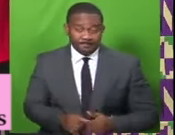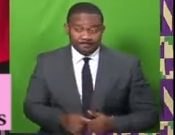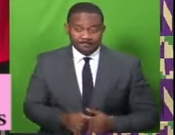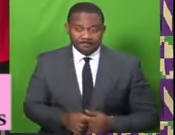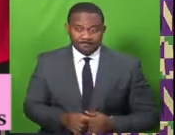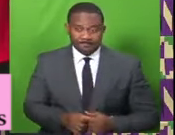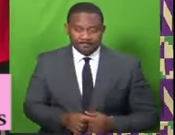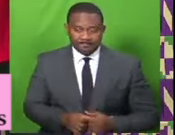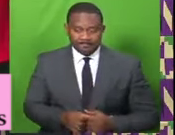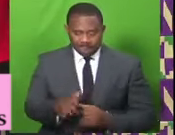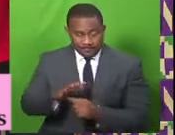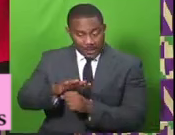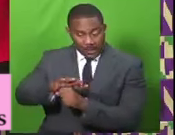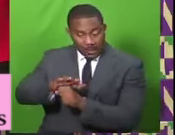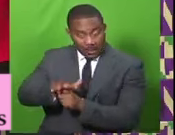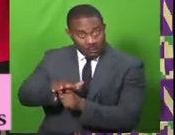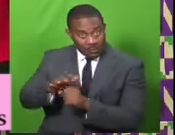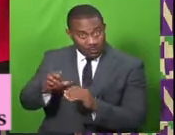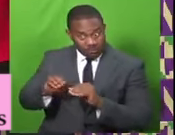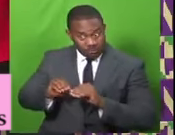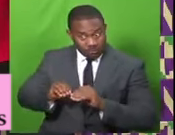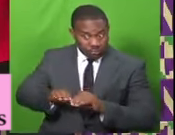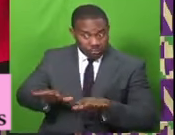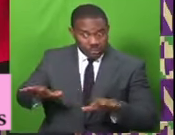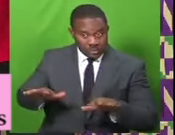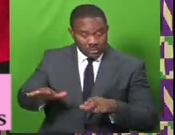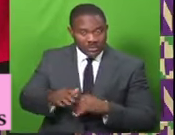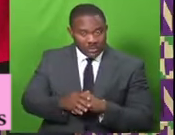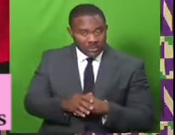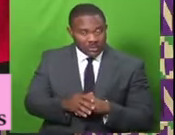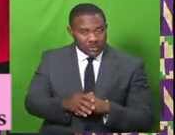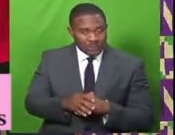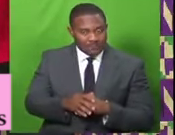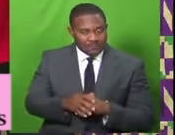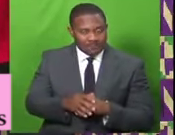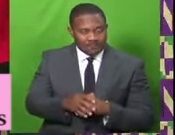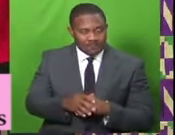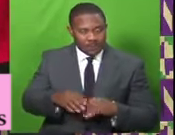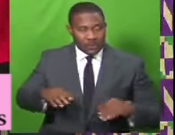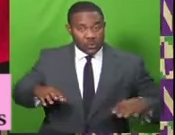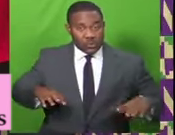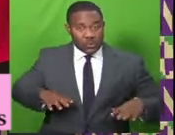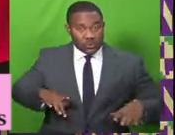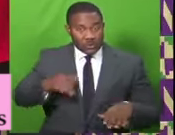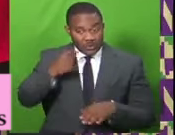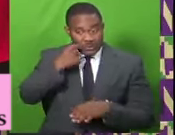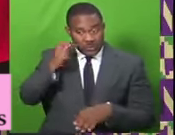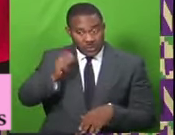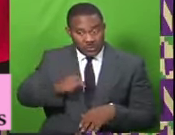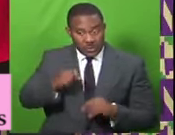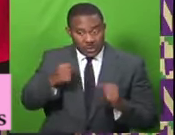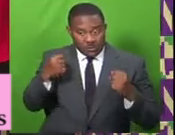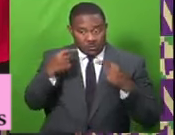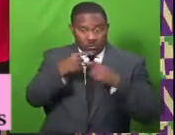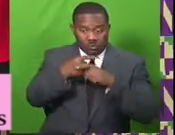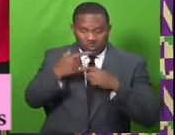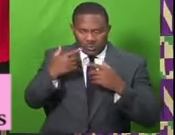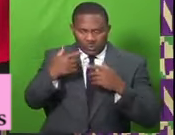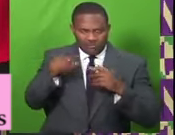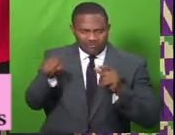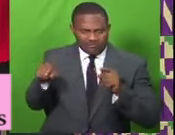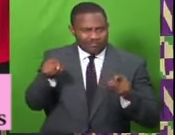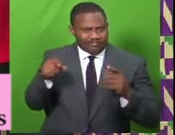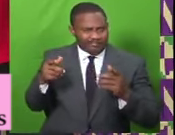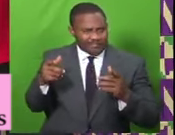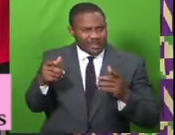the COVID-19 pandemic and the Russia-Ukraine conflict justify sufficiently our increased investment in